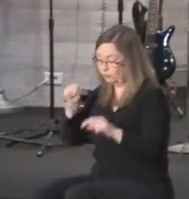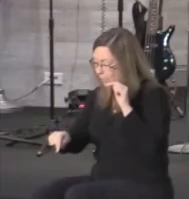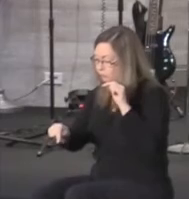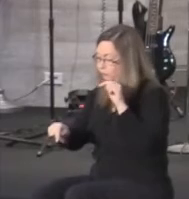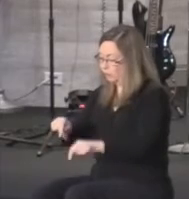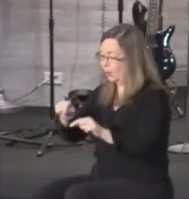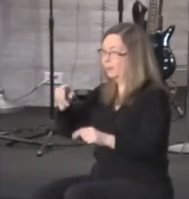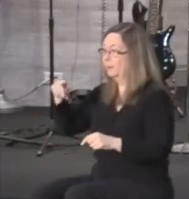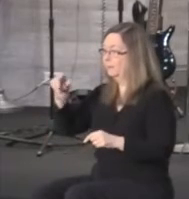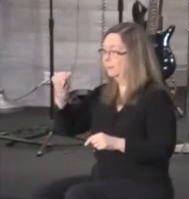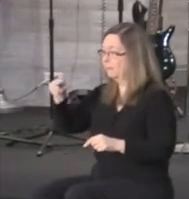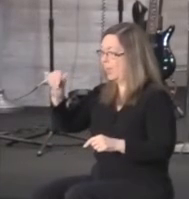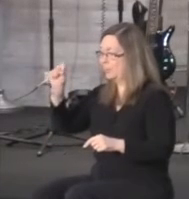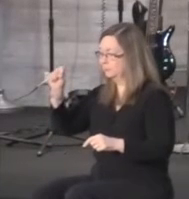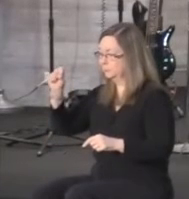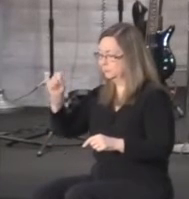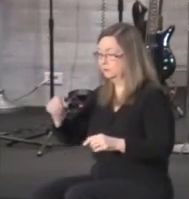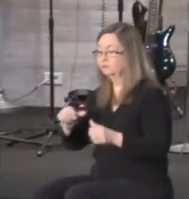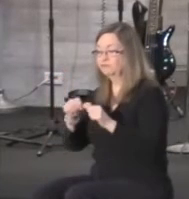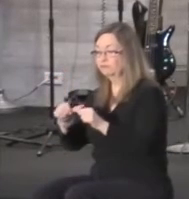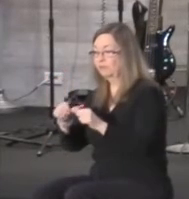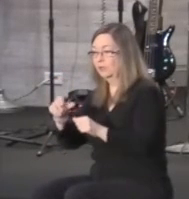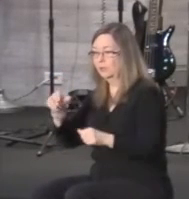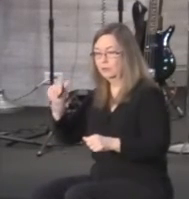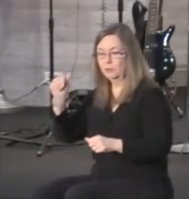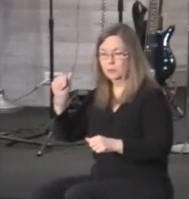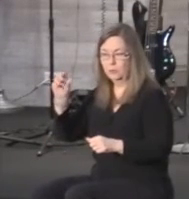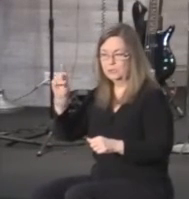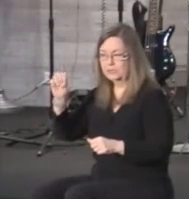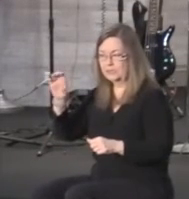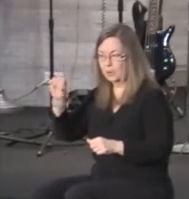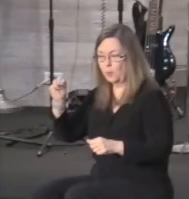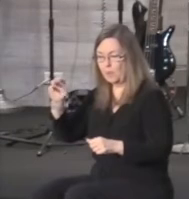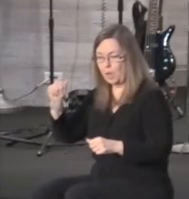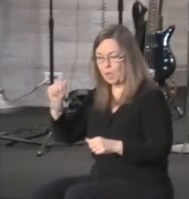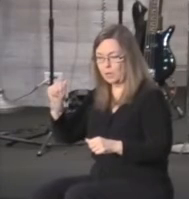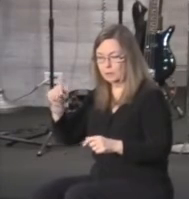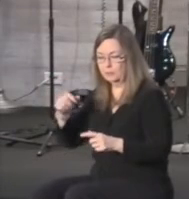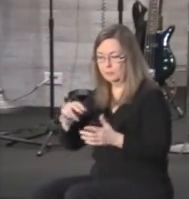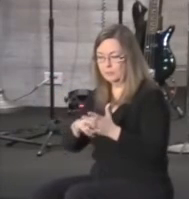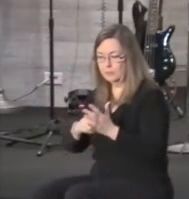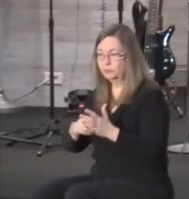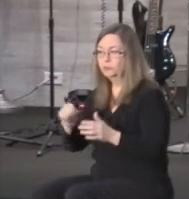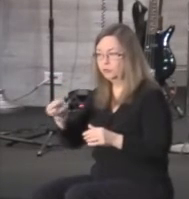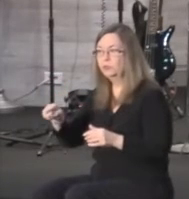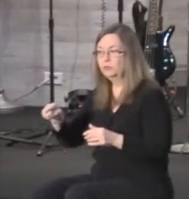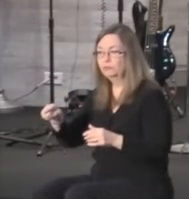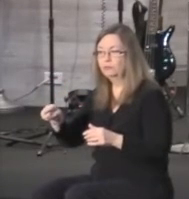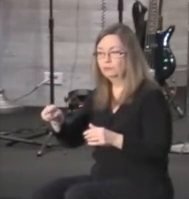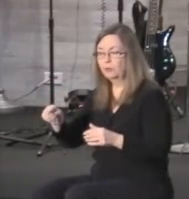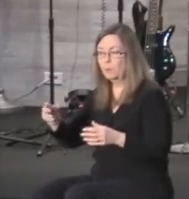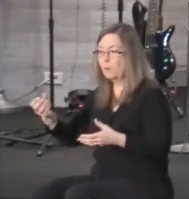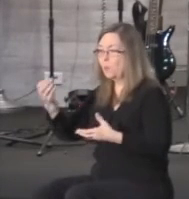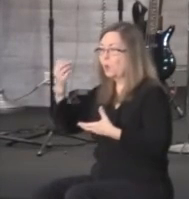Strikes that letter, to pass. He continues on, dekomai, literally, you took it in, you